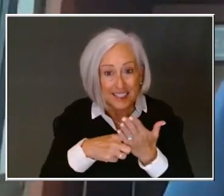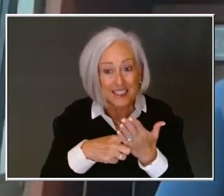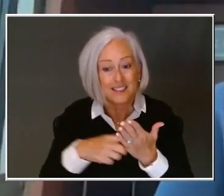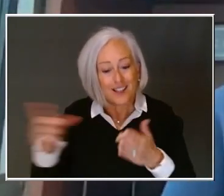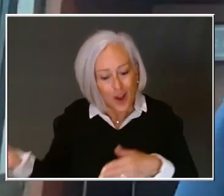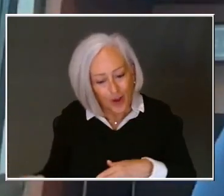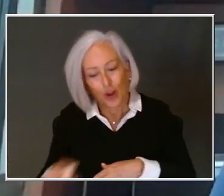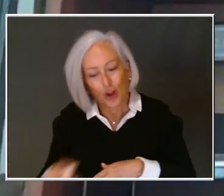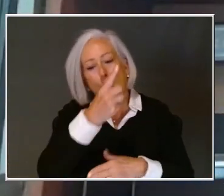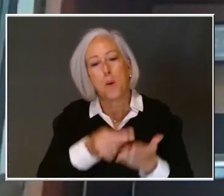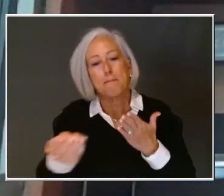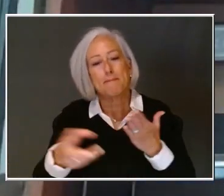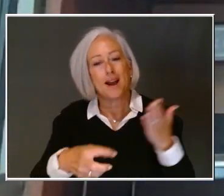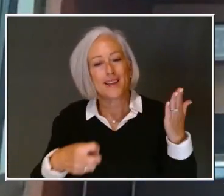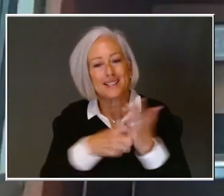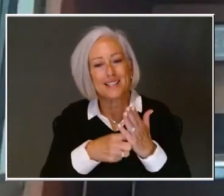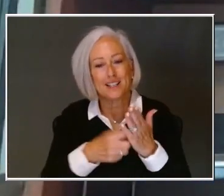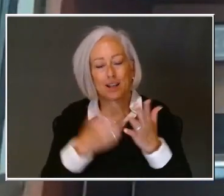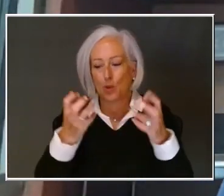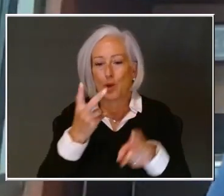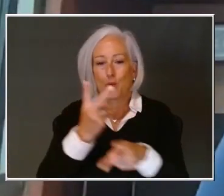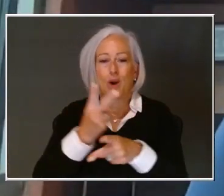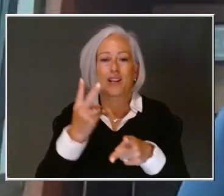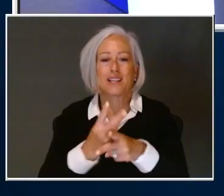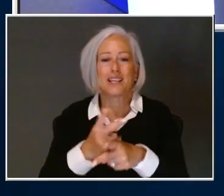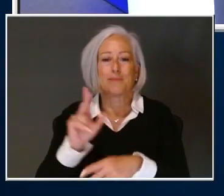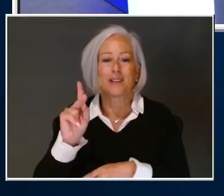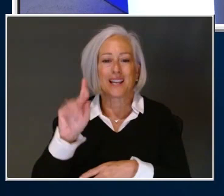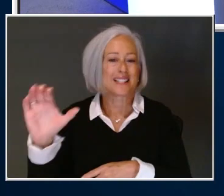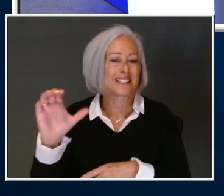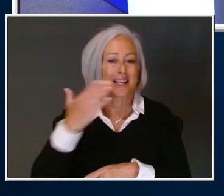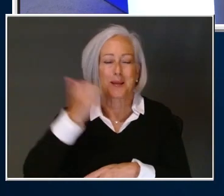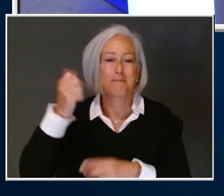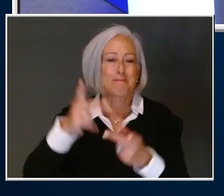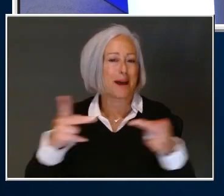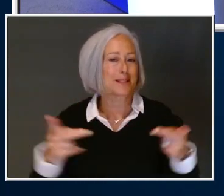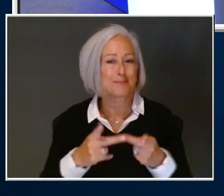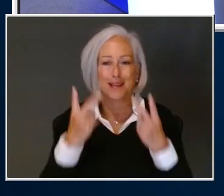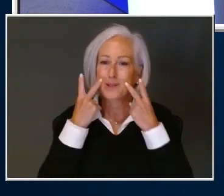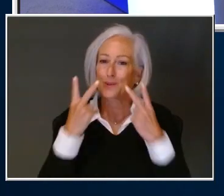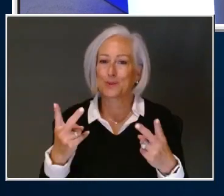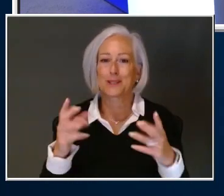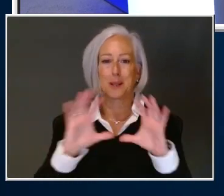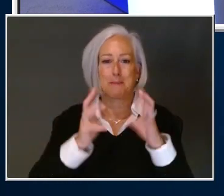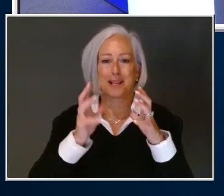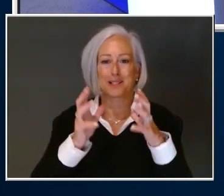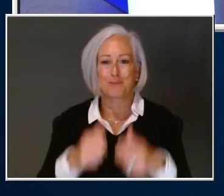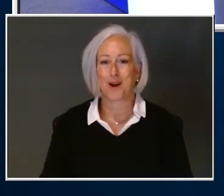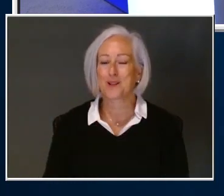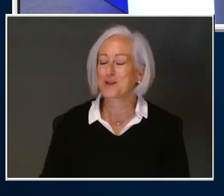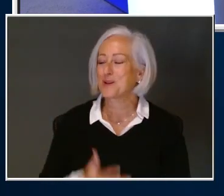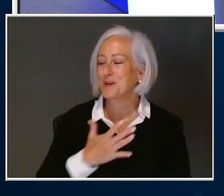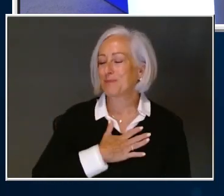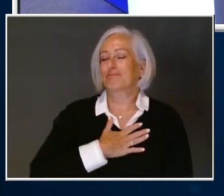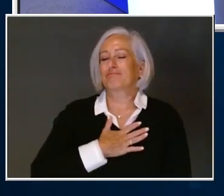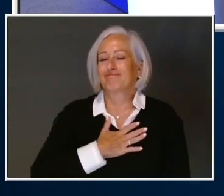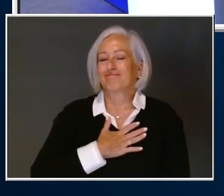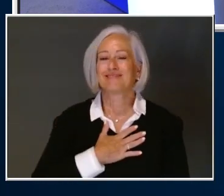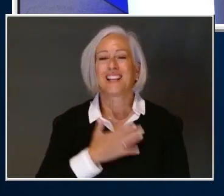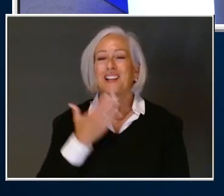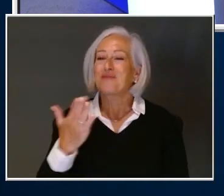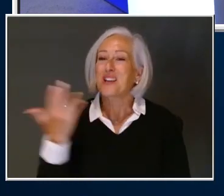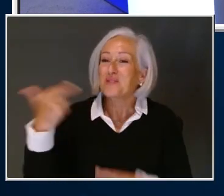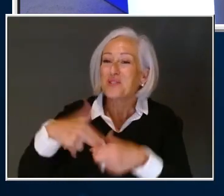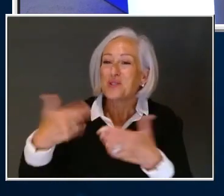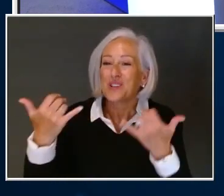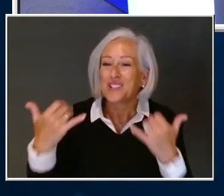in Kansas City, and it's the best venue out there. Yeah, it's like nothing else. Docs, thanks so much for being with us this morning and all you